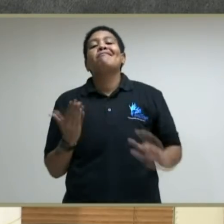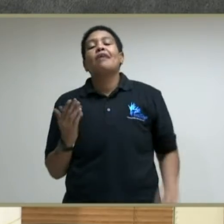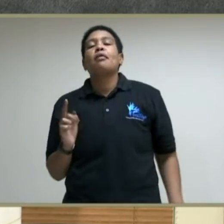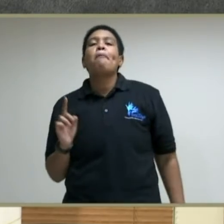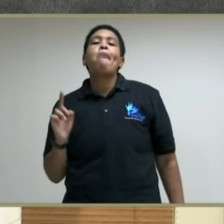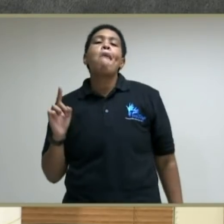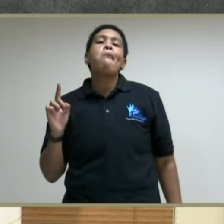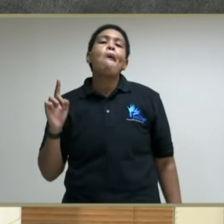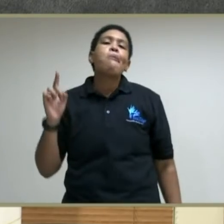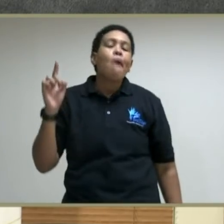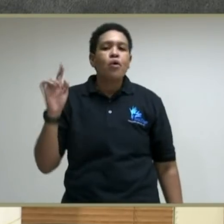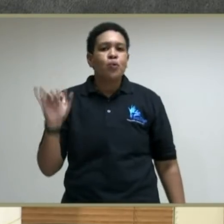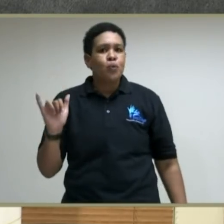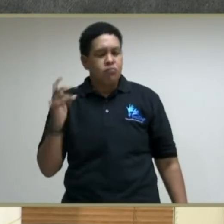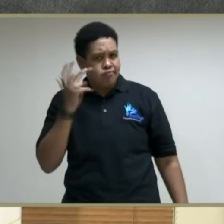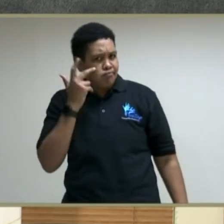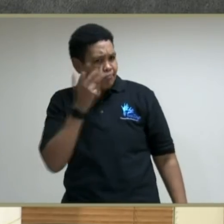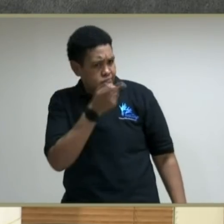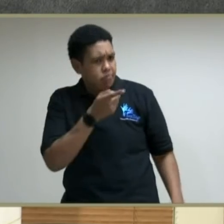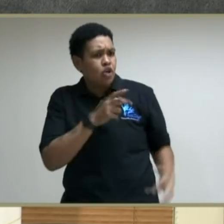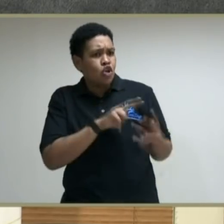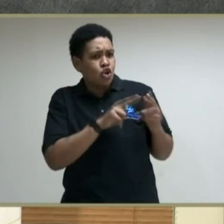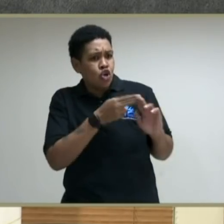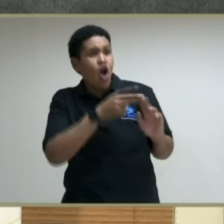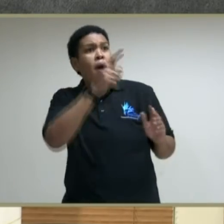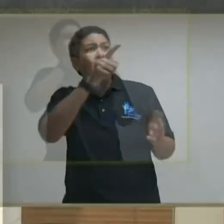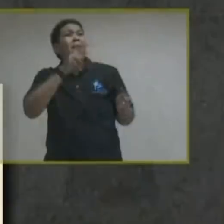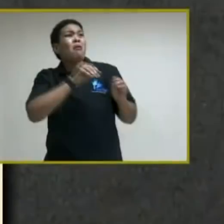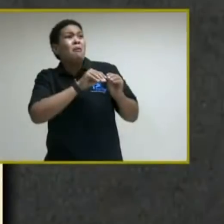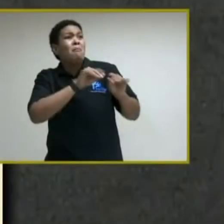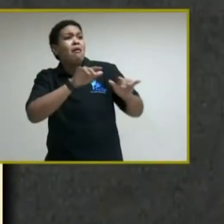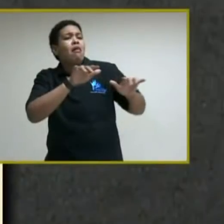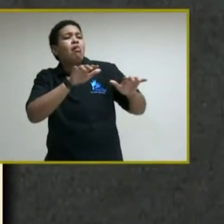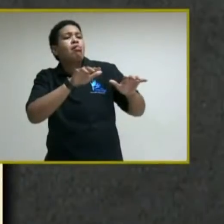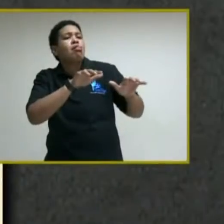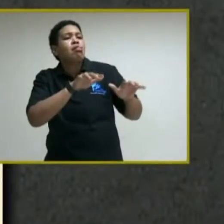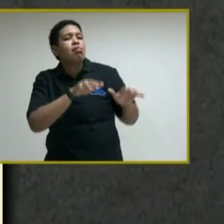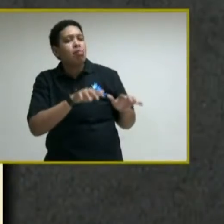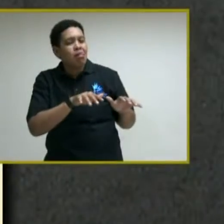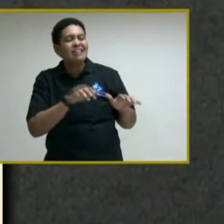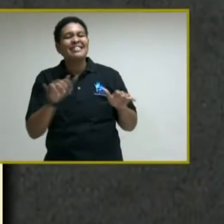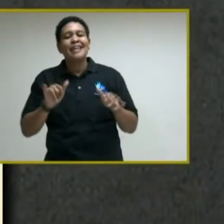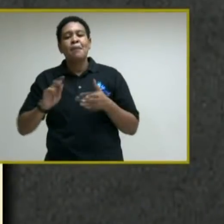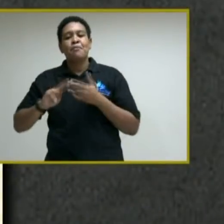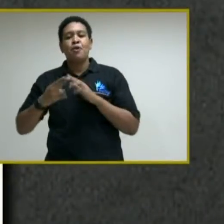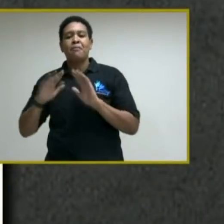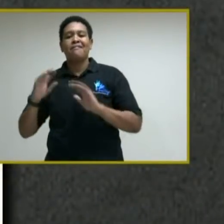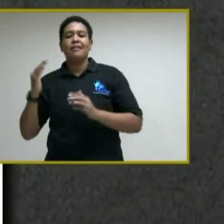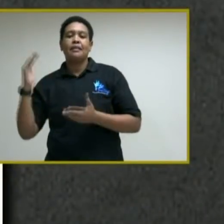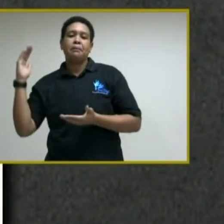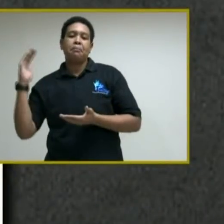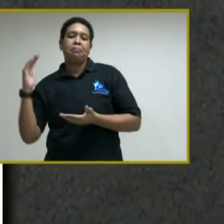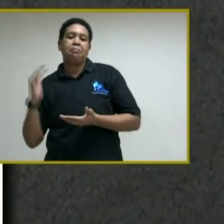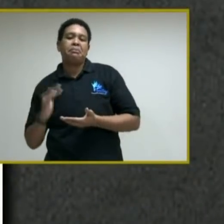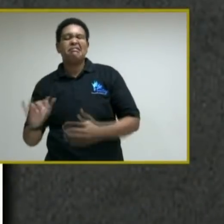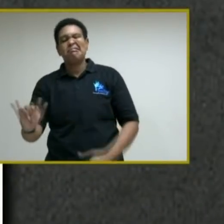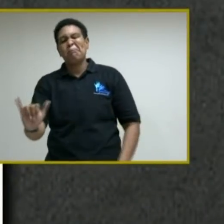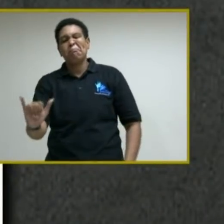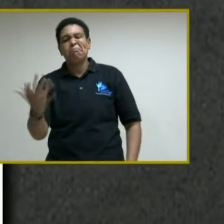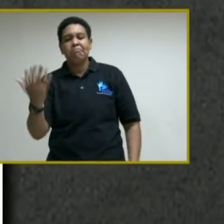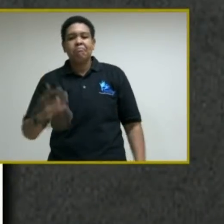also increase. And as the number of cases are decreasing, so also are the number of deaths.